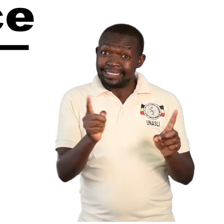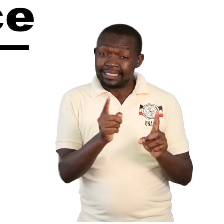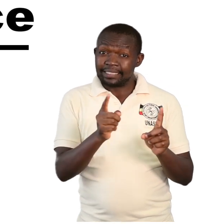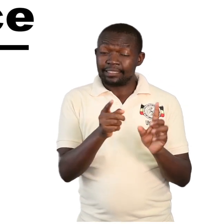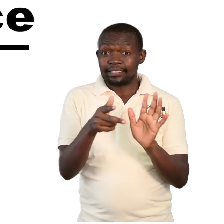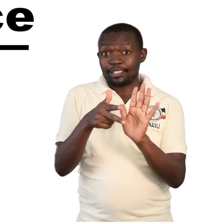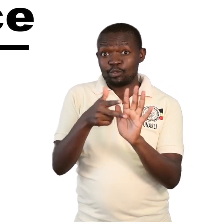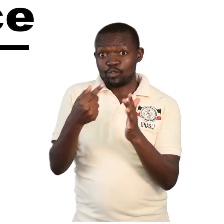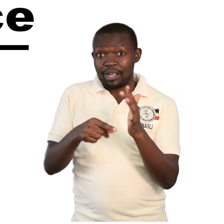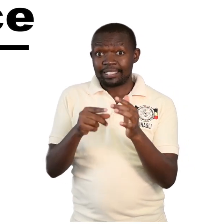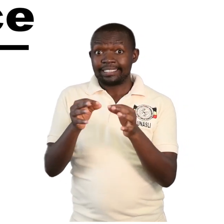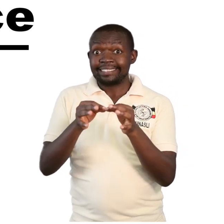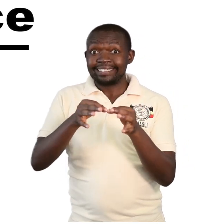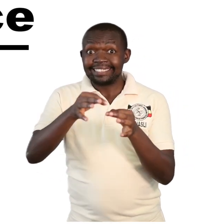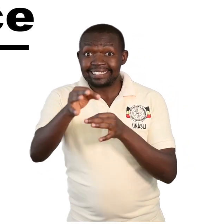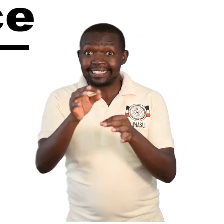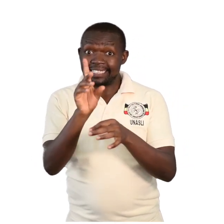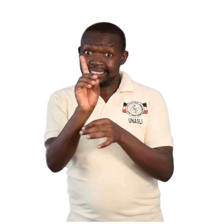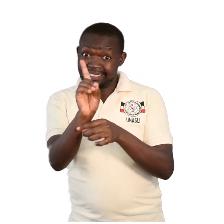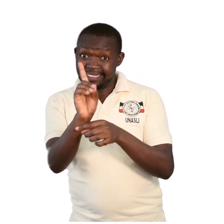distance over time.